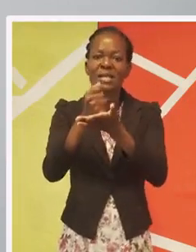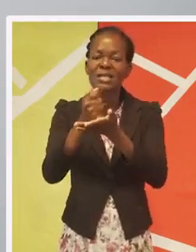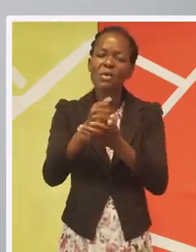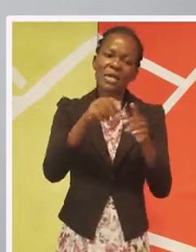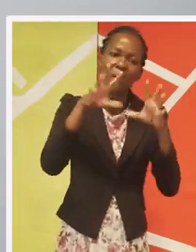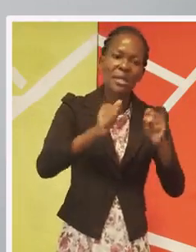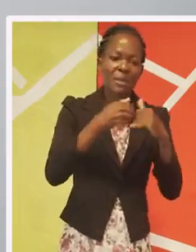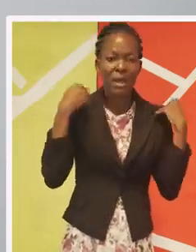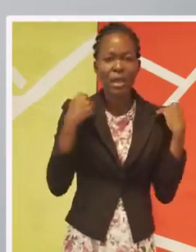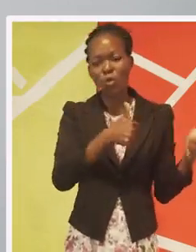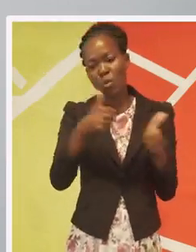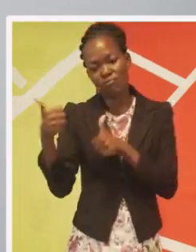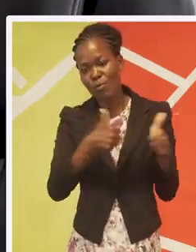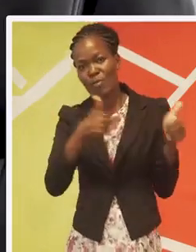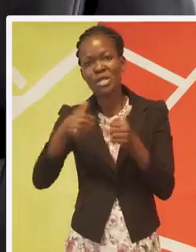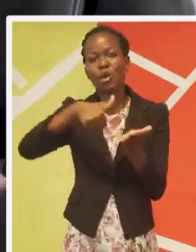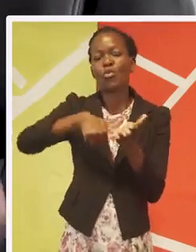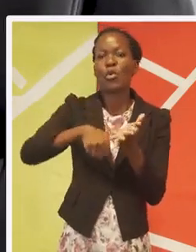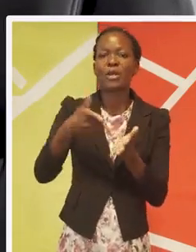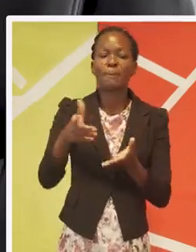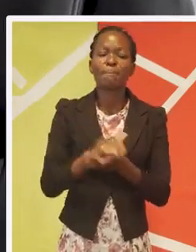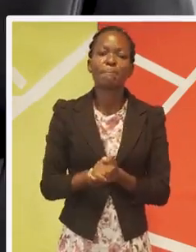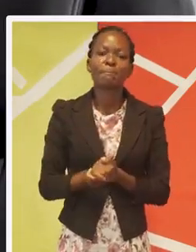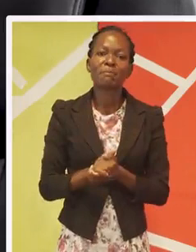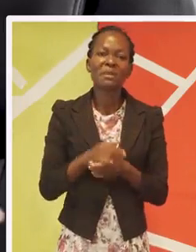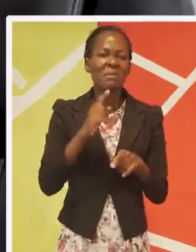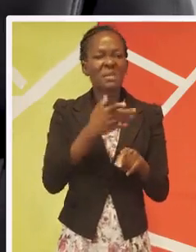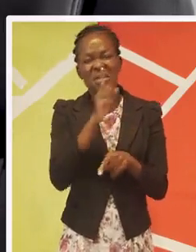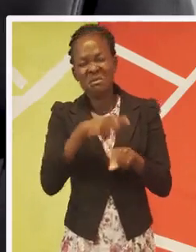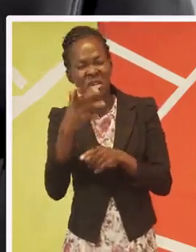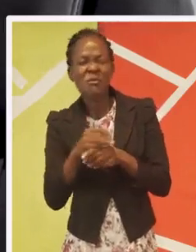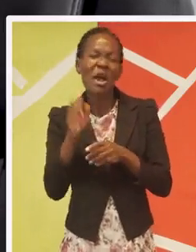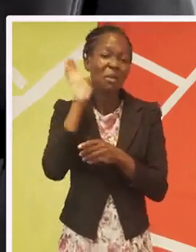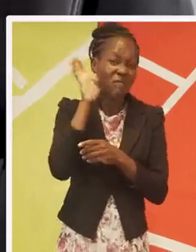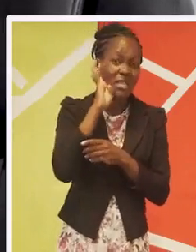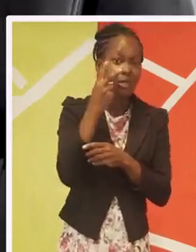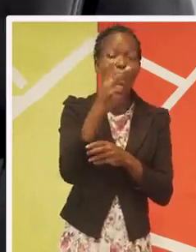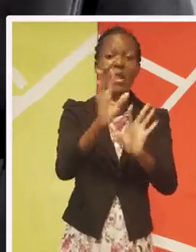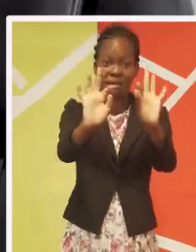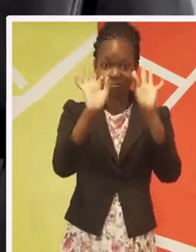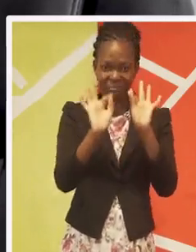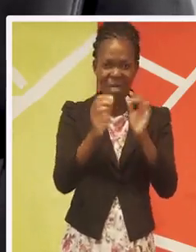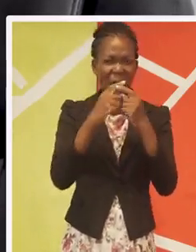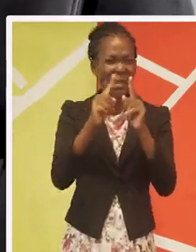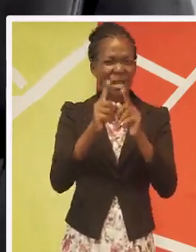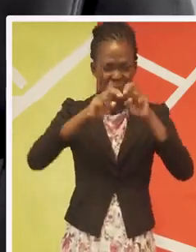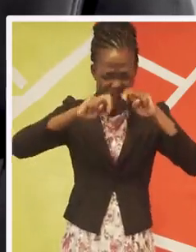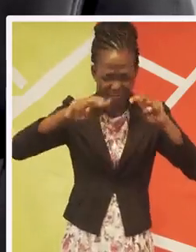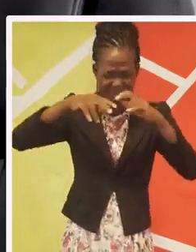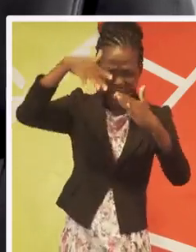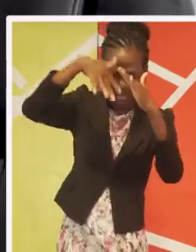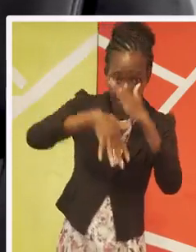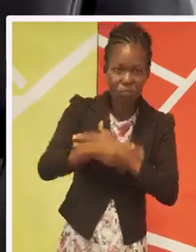pay back the loans that they had gotten from the IMF, which basically sounds fair, right? But let's really look at